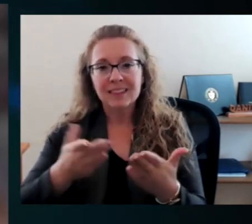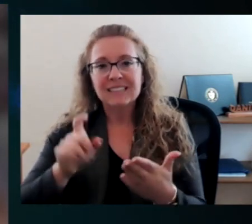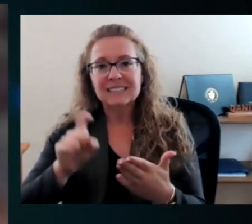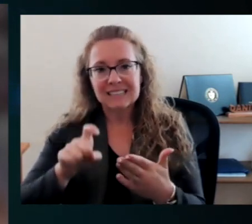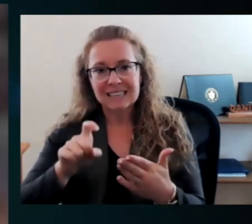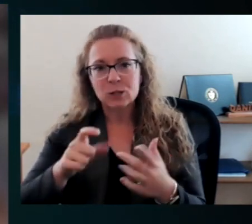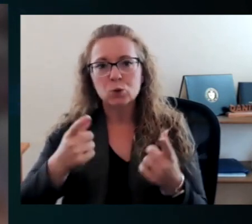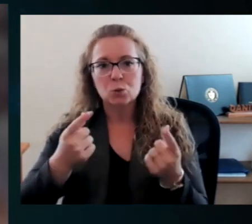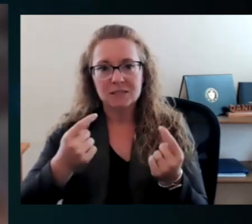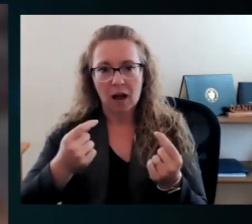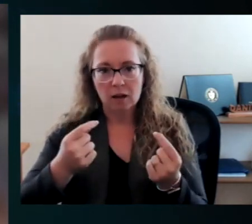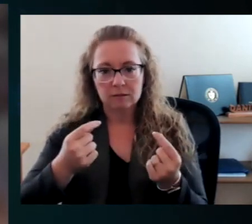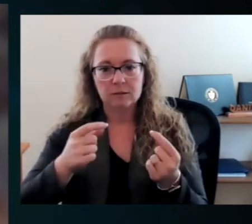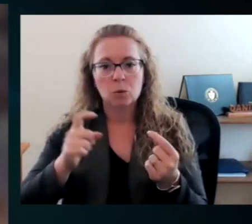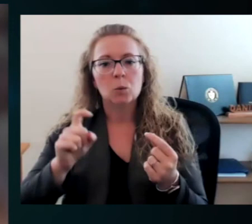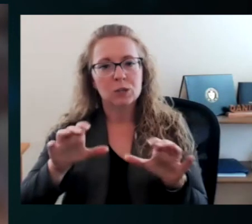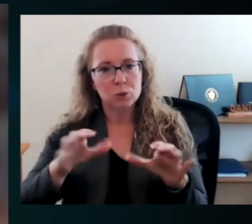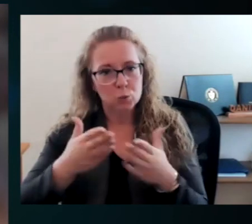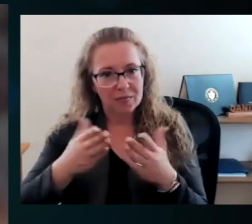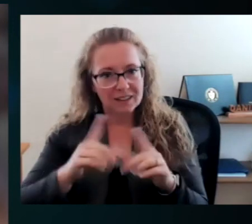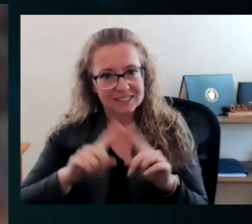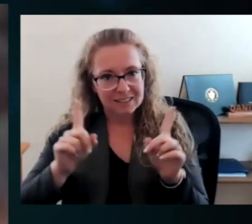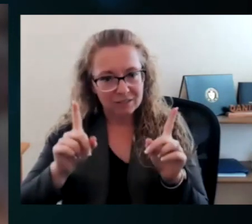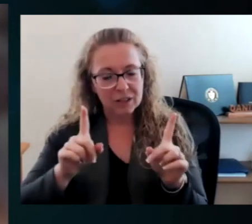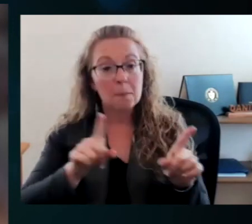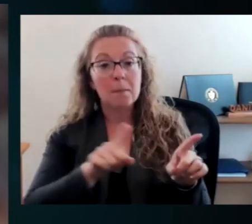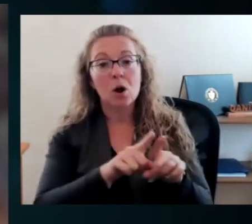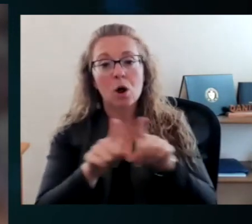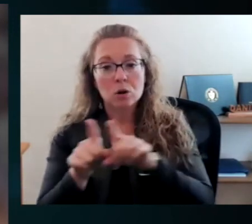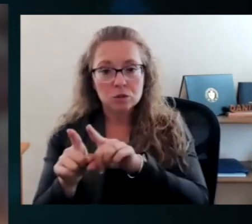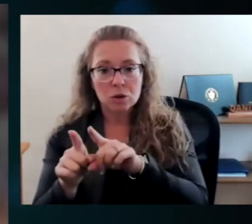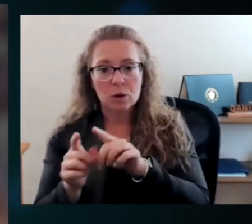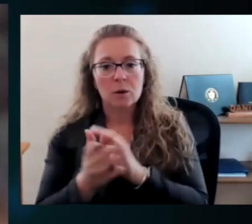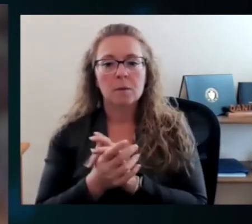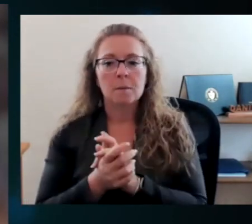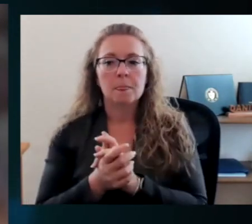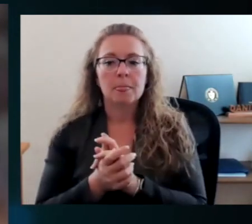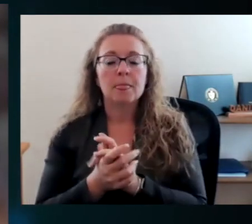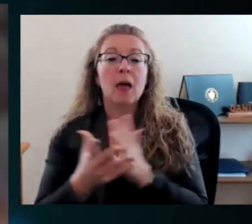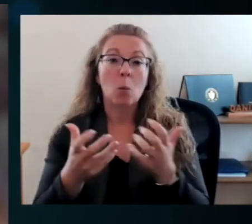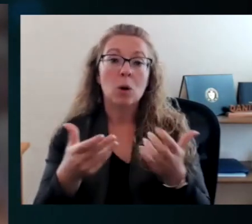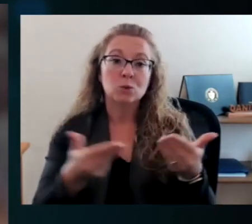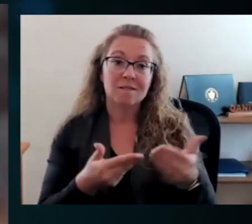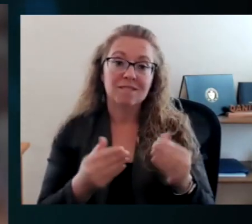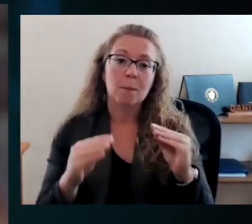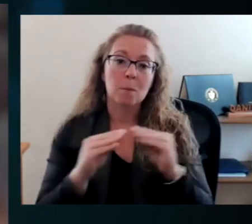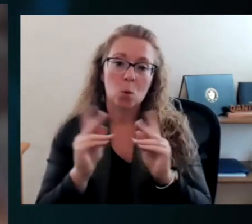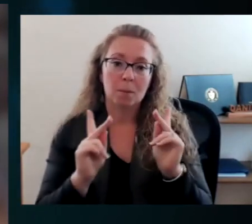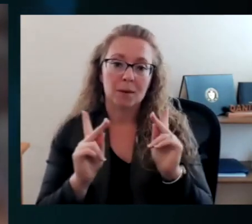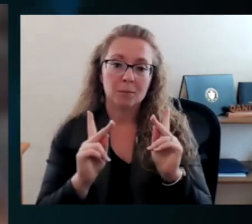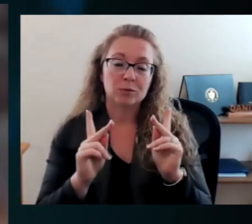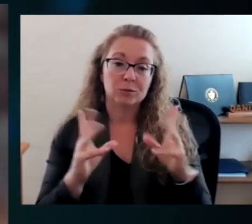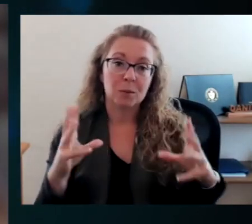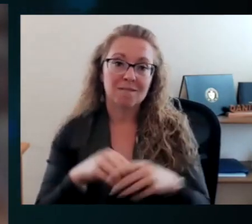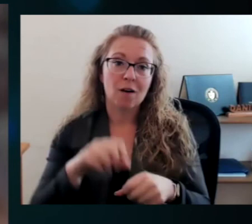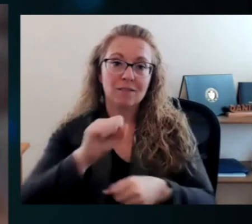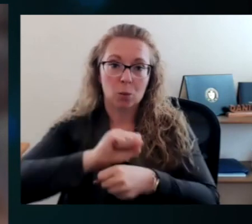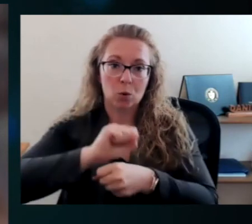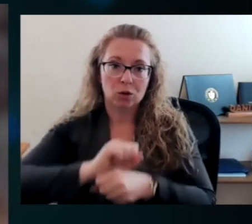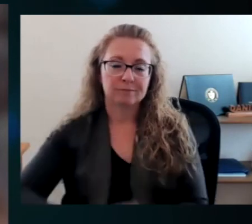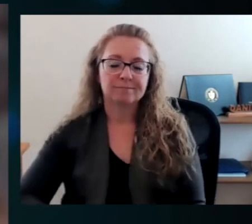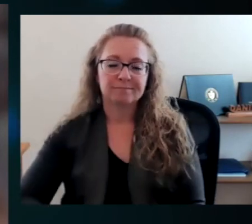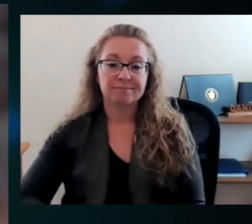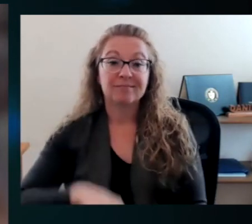to do things differently. I also would like to invite more people to do this work with us because this is important.